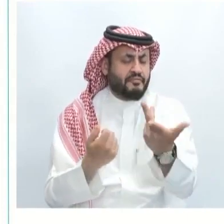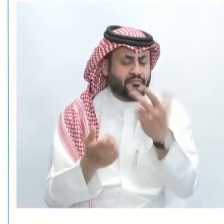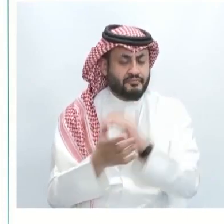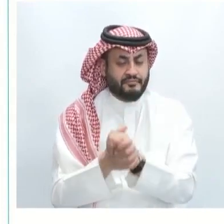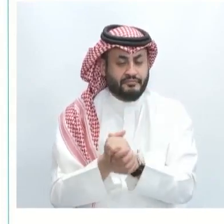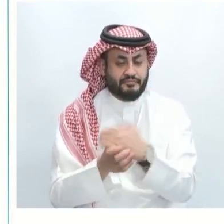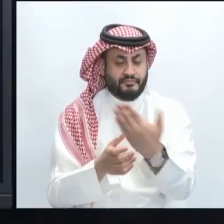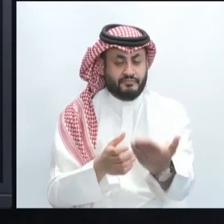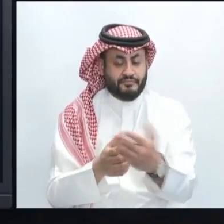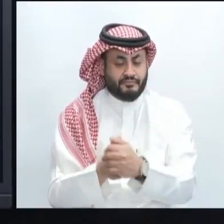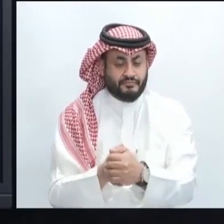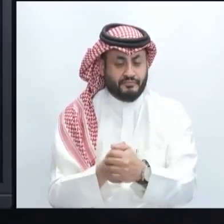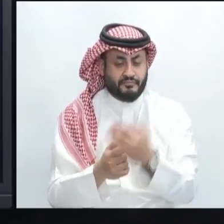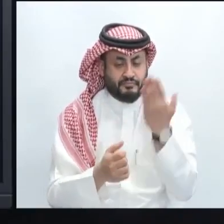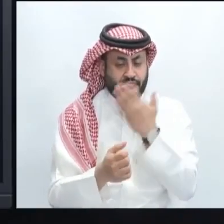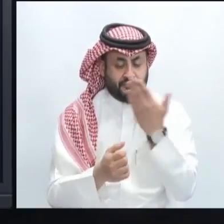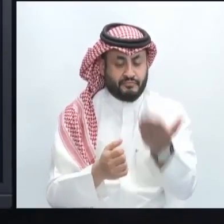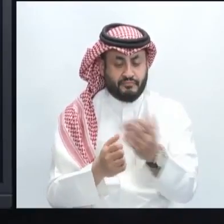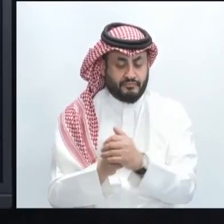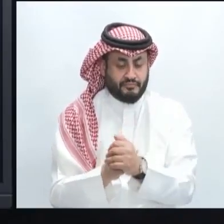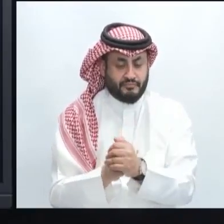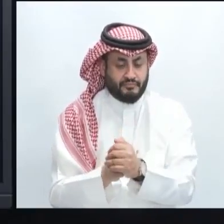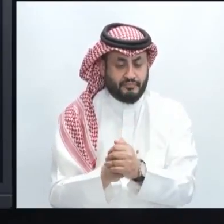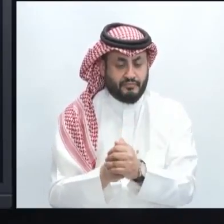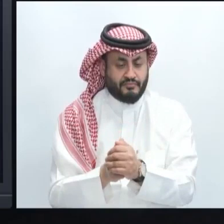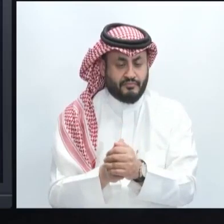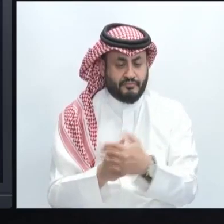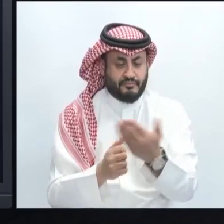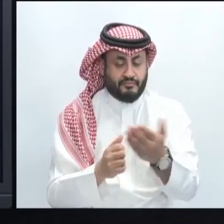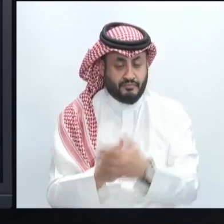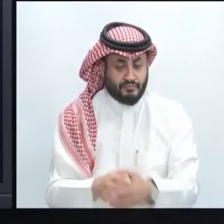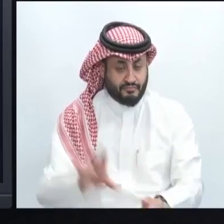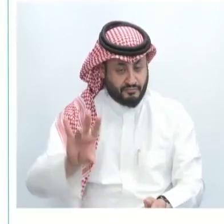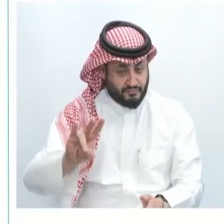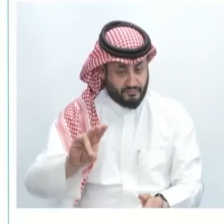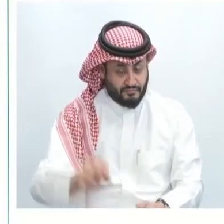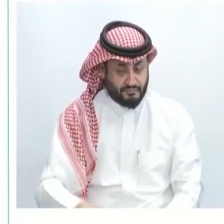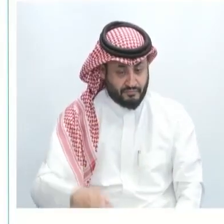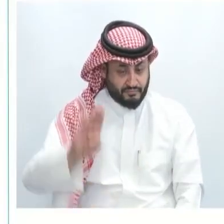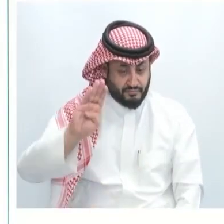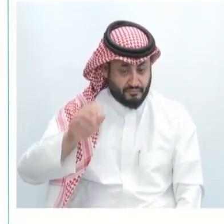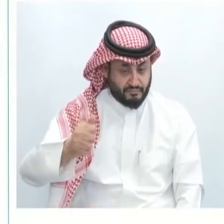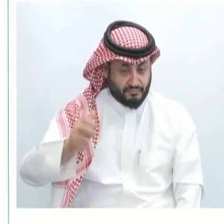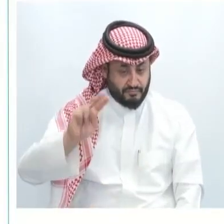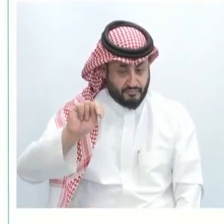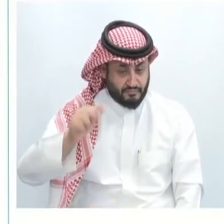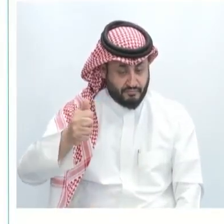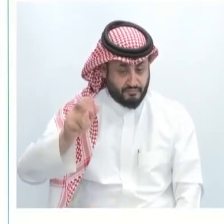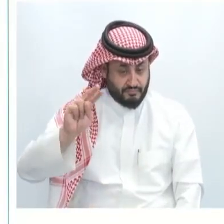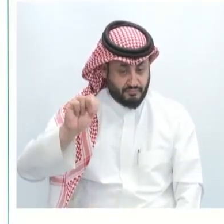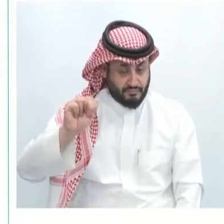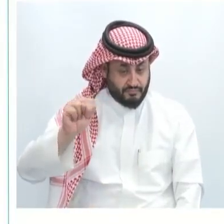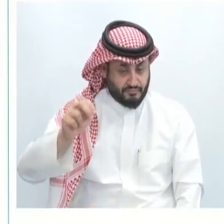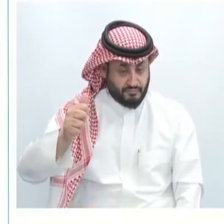So how we talk about this picture, we would say seven bananas.